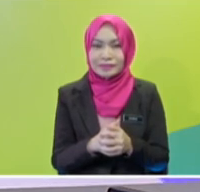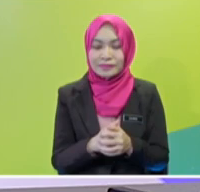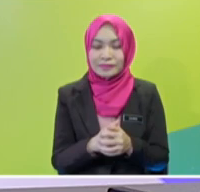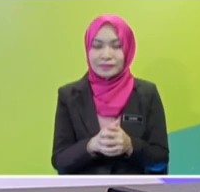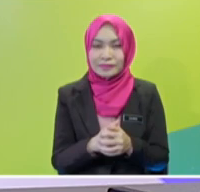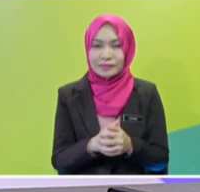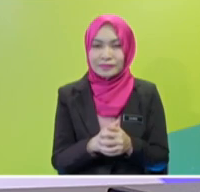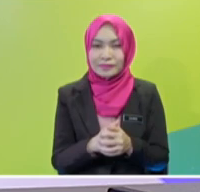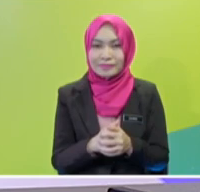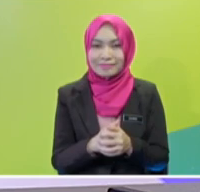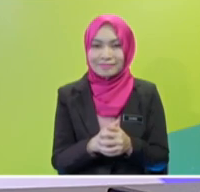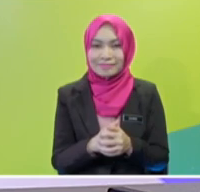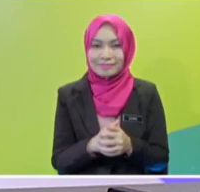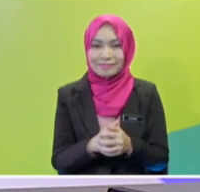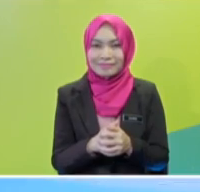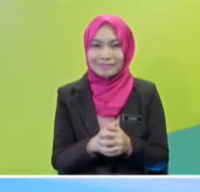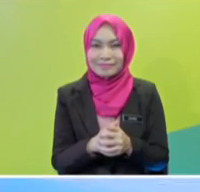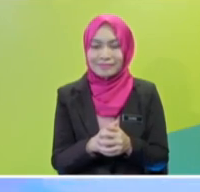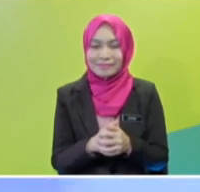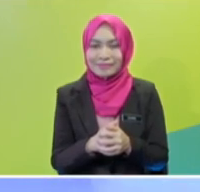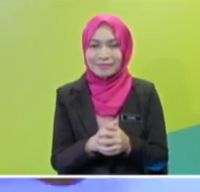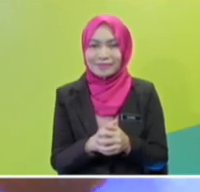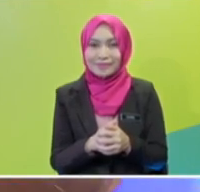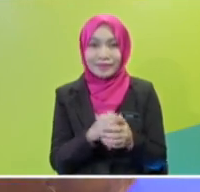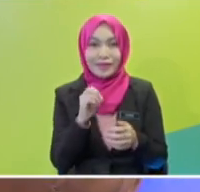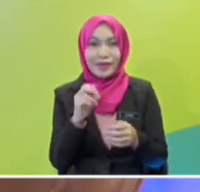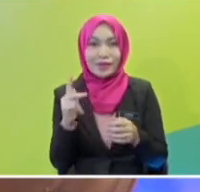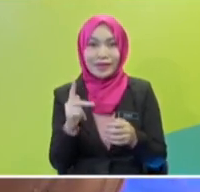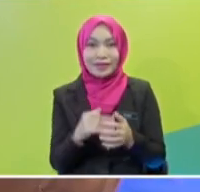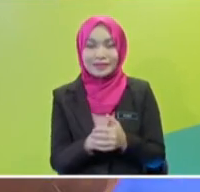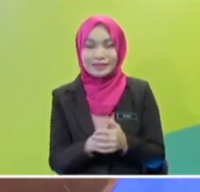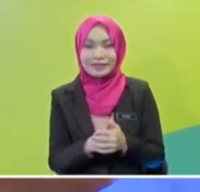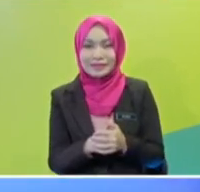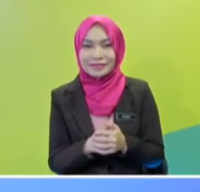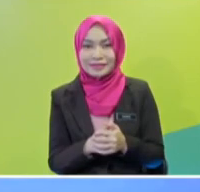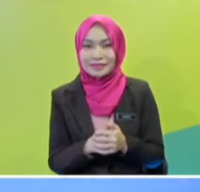Yeah, fold it up like that. Okay. Okay.